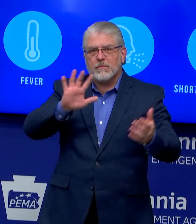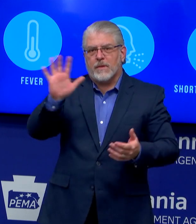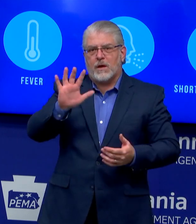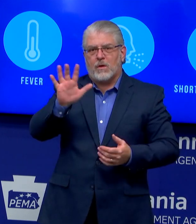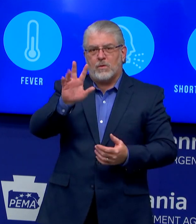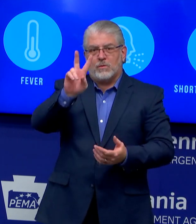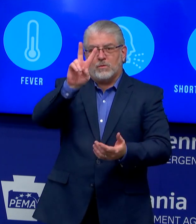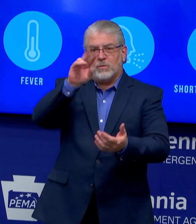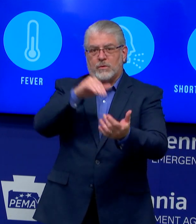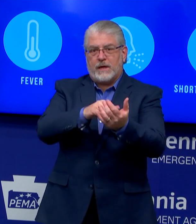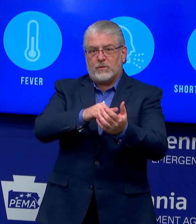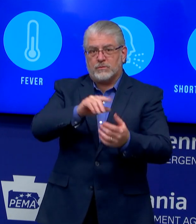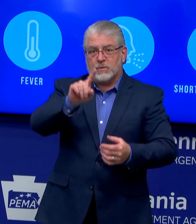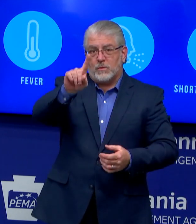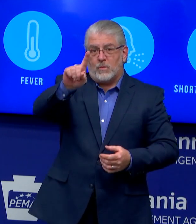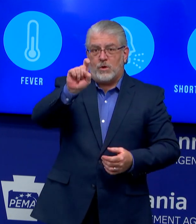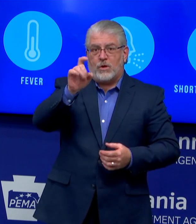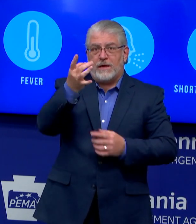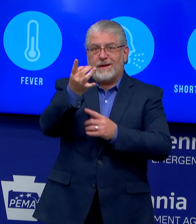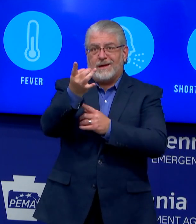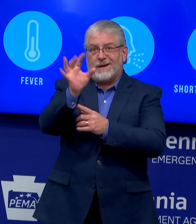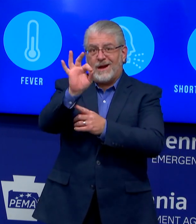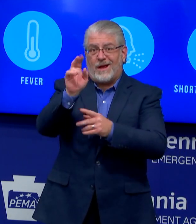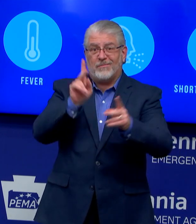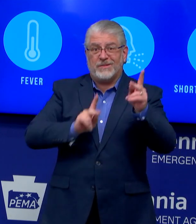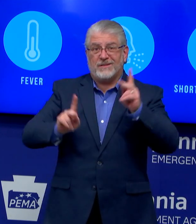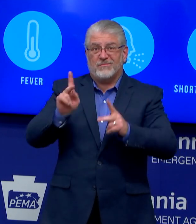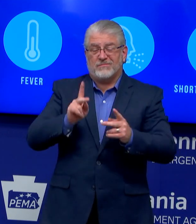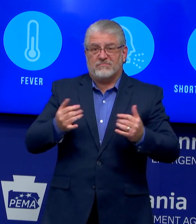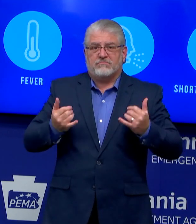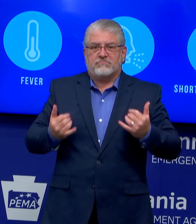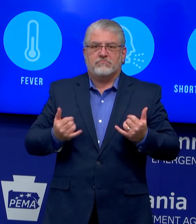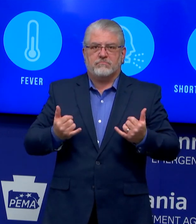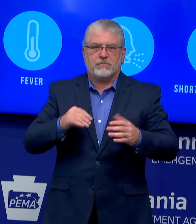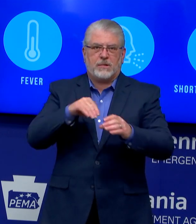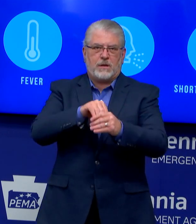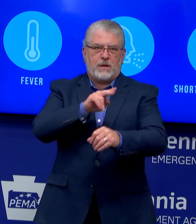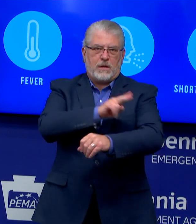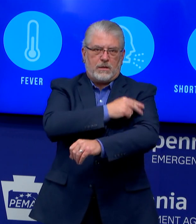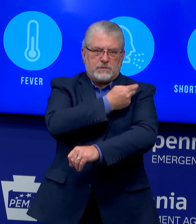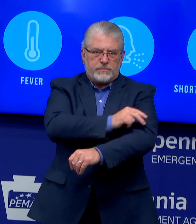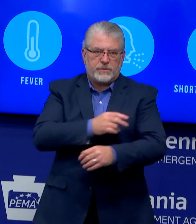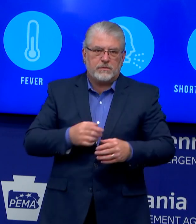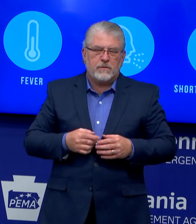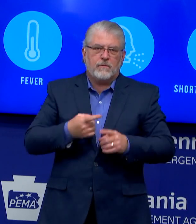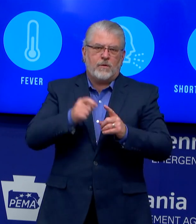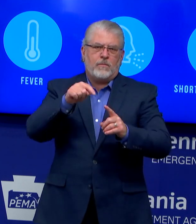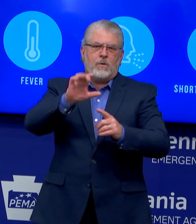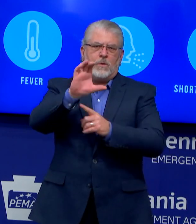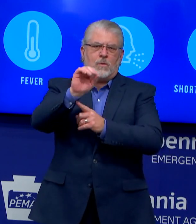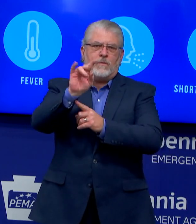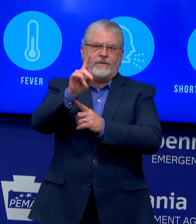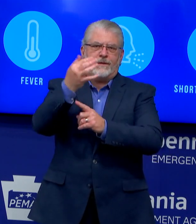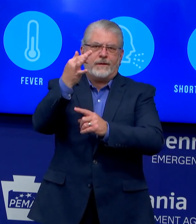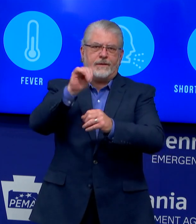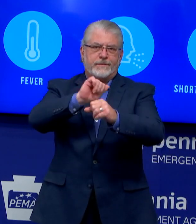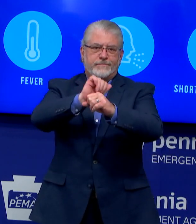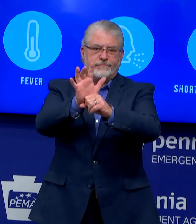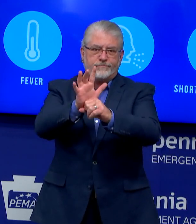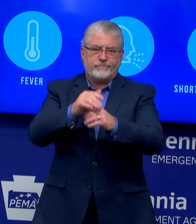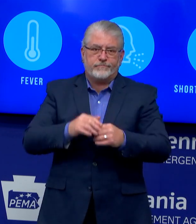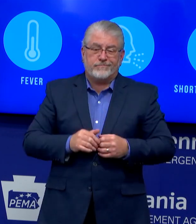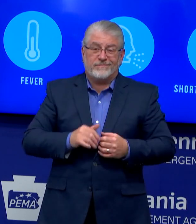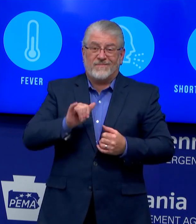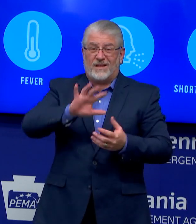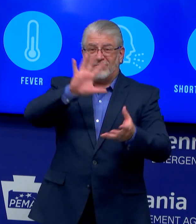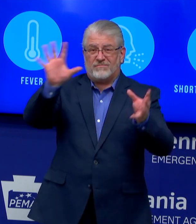2,189 patients are currently hospitalized due to COVID-19. This is about 10% of our total